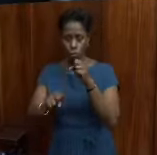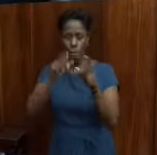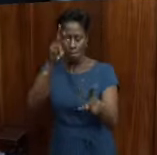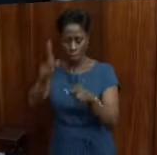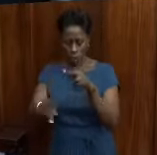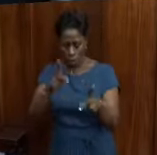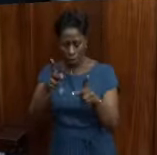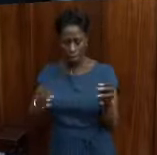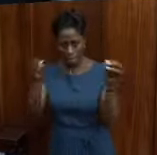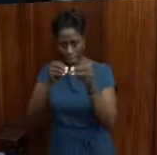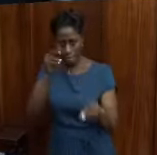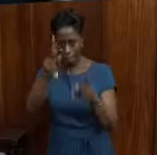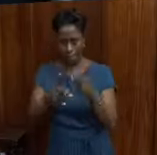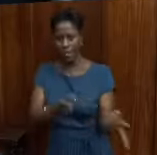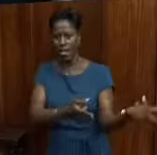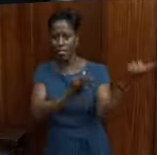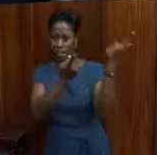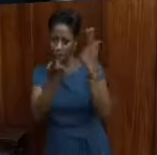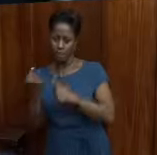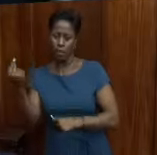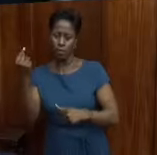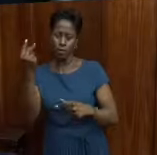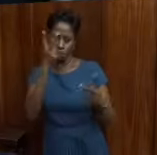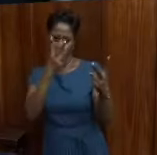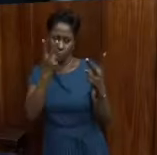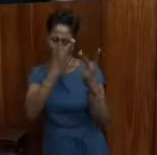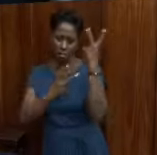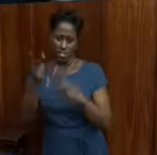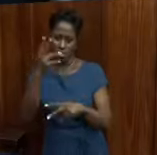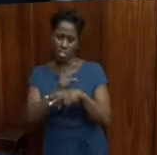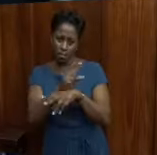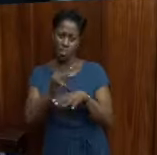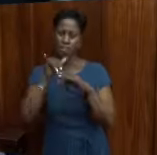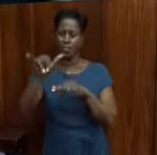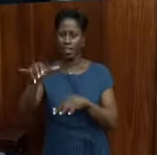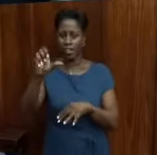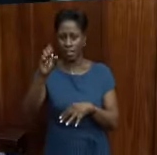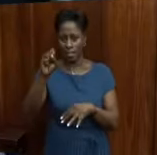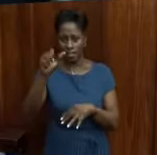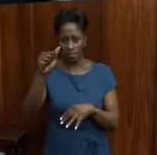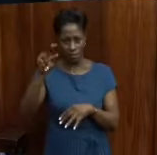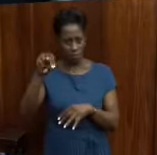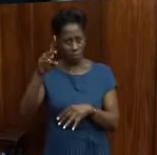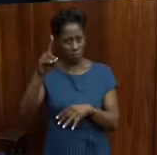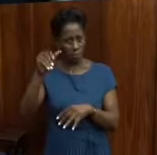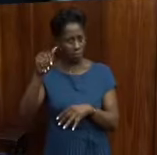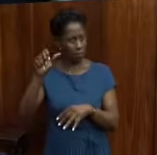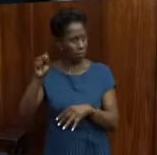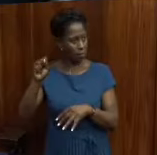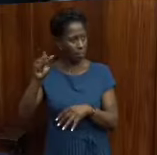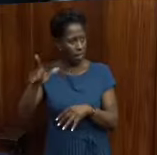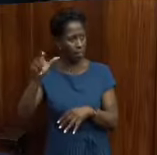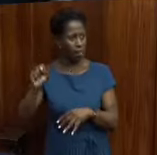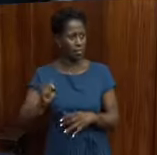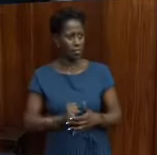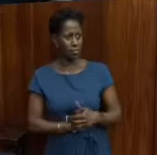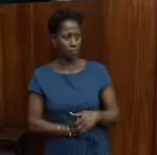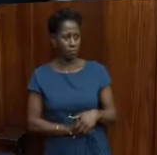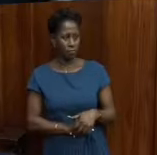US$30 million, and have already secured DCA approvals for the Sanders Halcyon project,